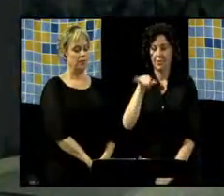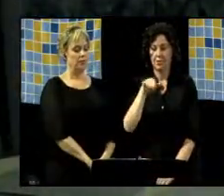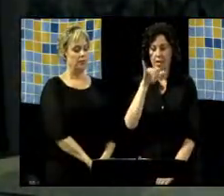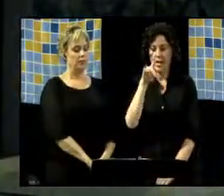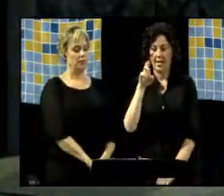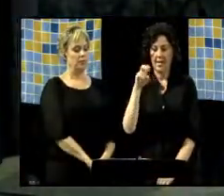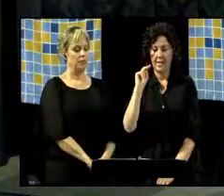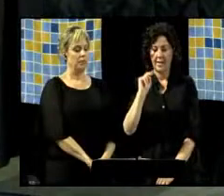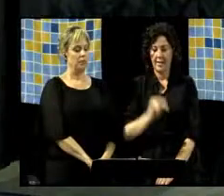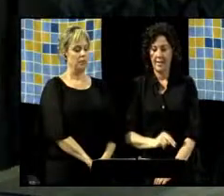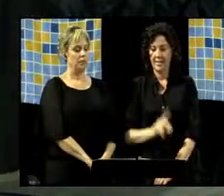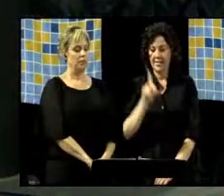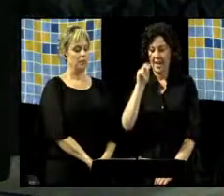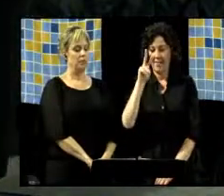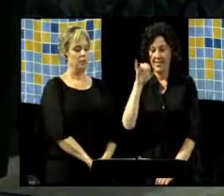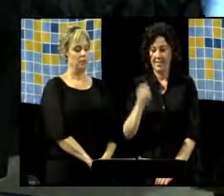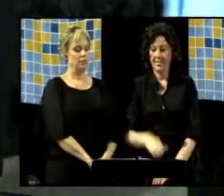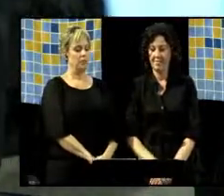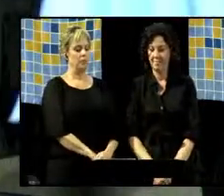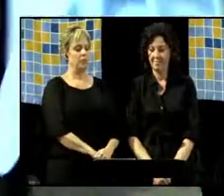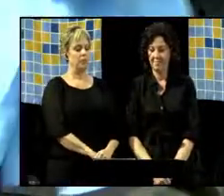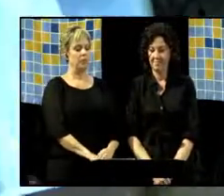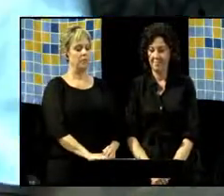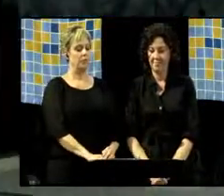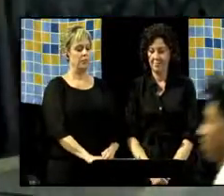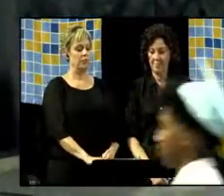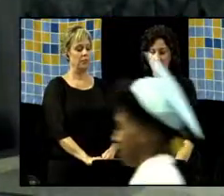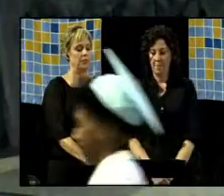Jaden Demetric Davis,